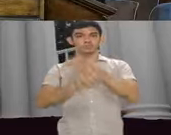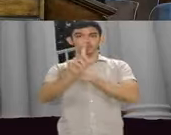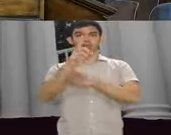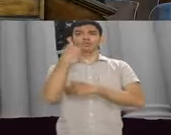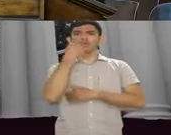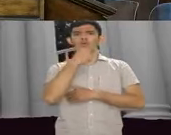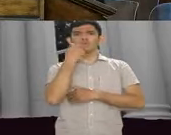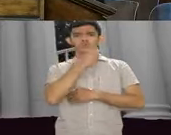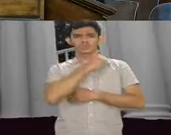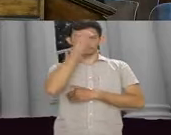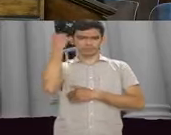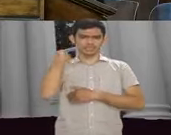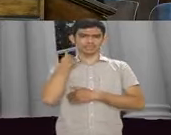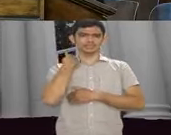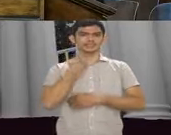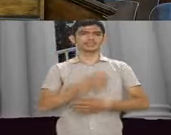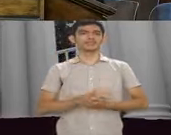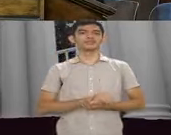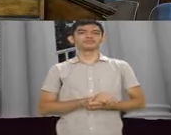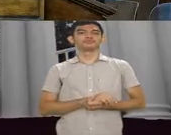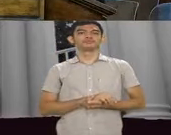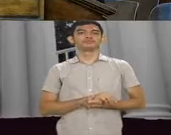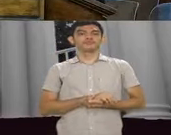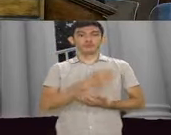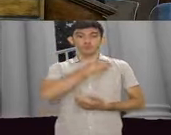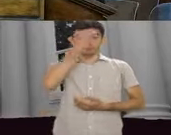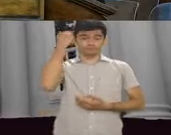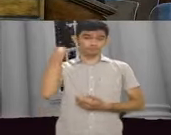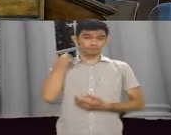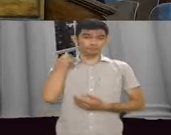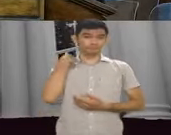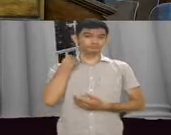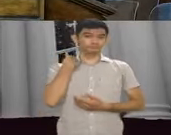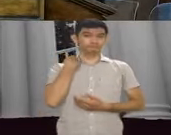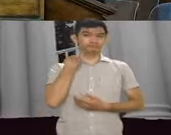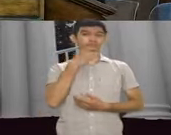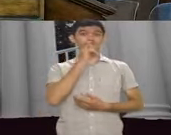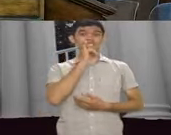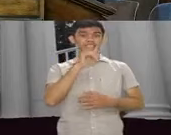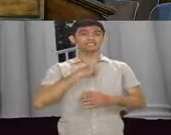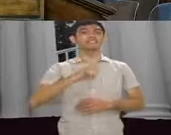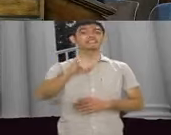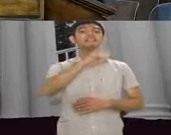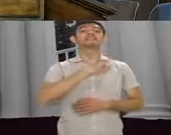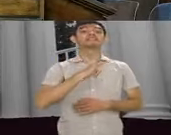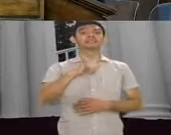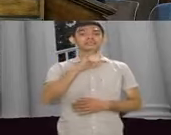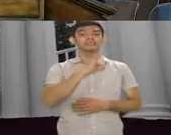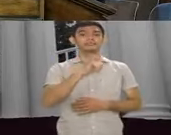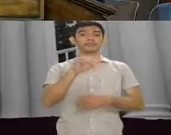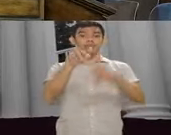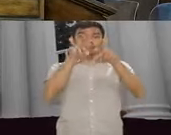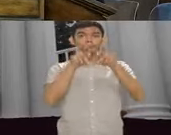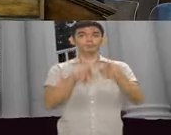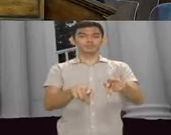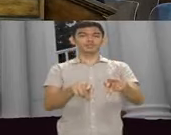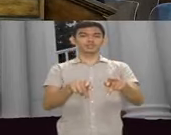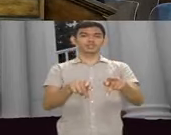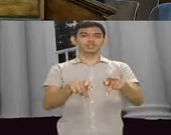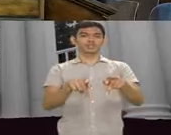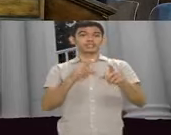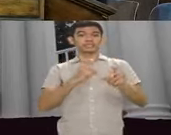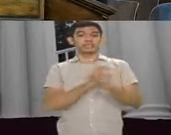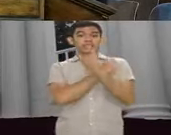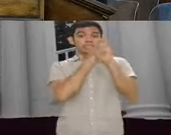Now, who is Mary? In Luke chapter 1, Mary is just like you and me.